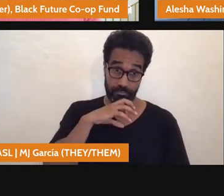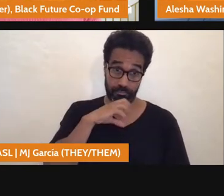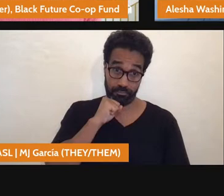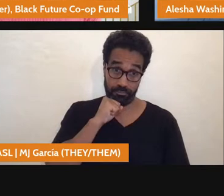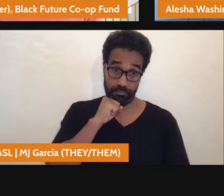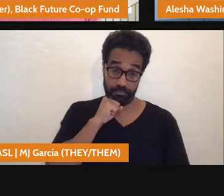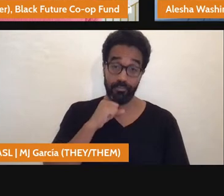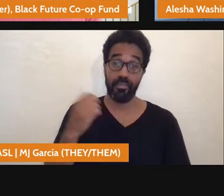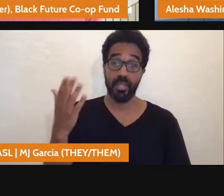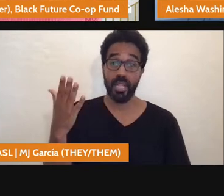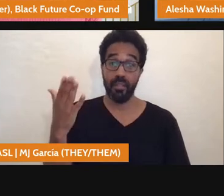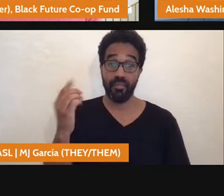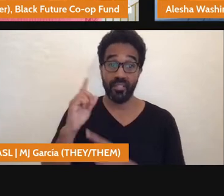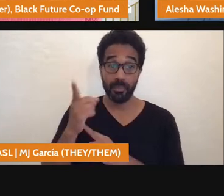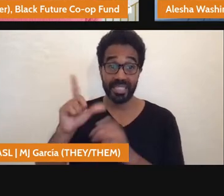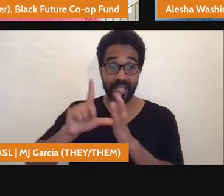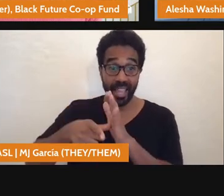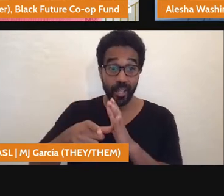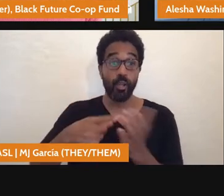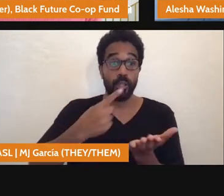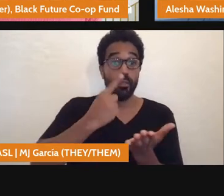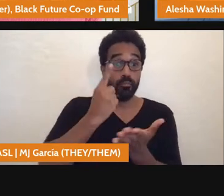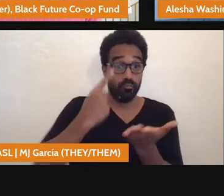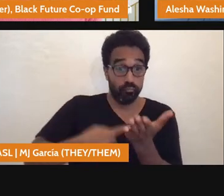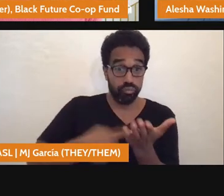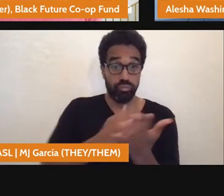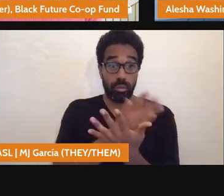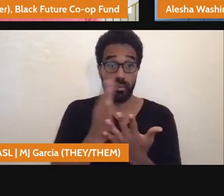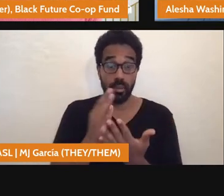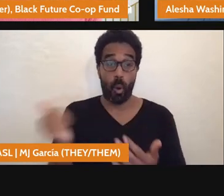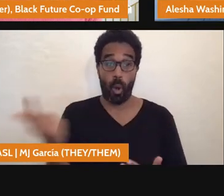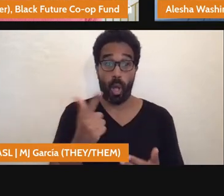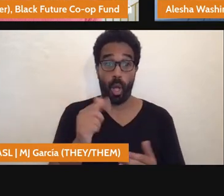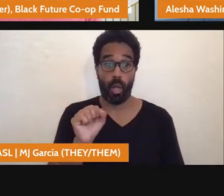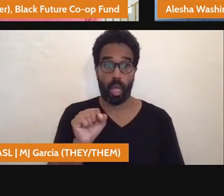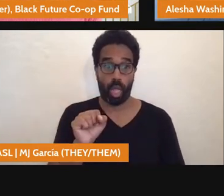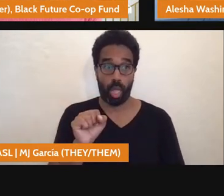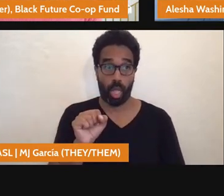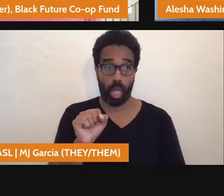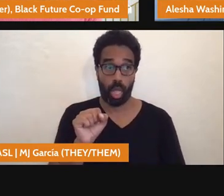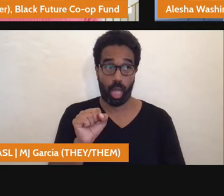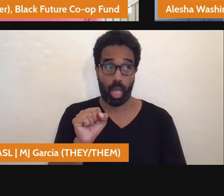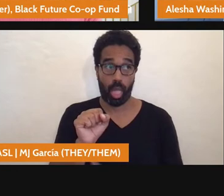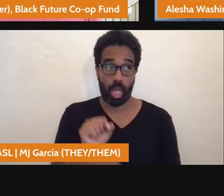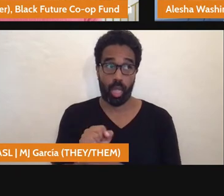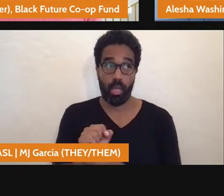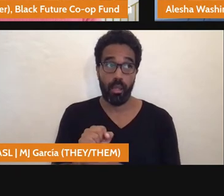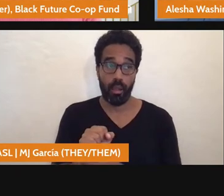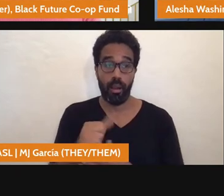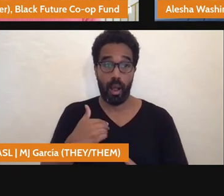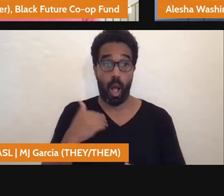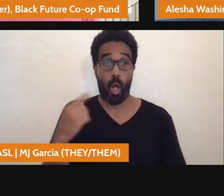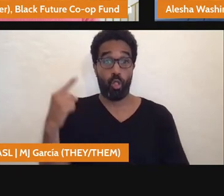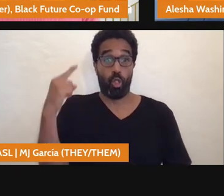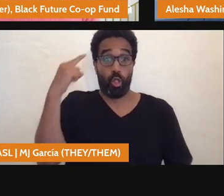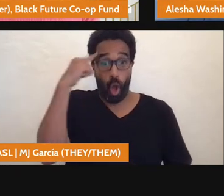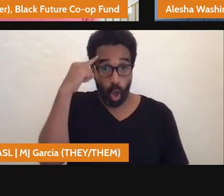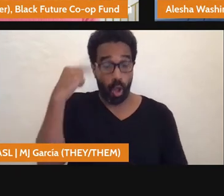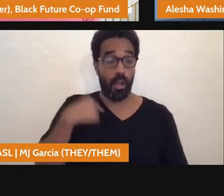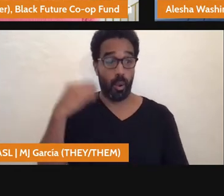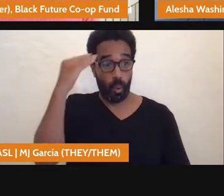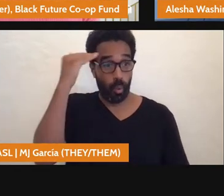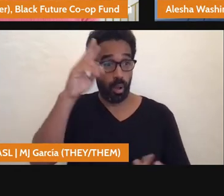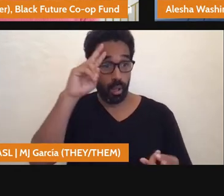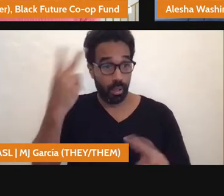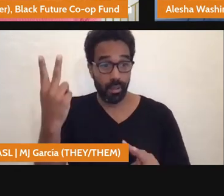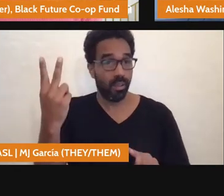pretty obvious that a lot of them did not. And they admitted it. They said, I thought I knew what we were talking about, and I didn't.